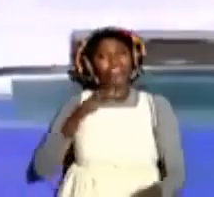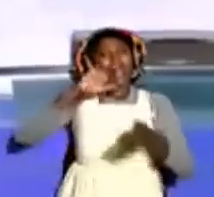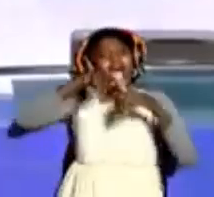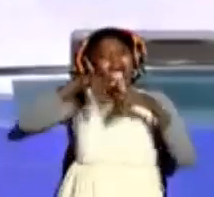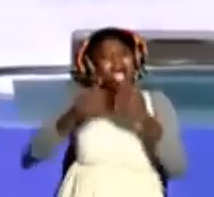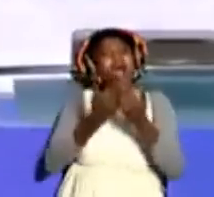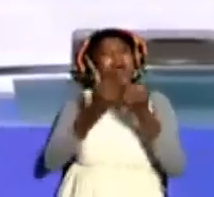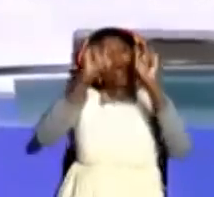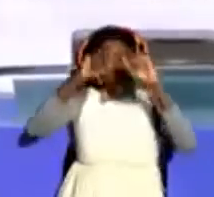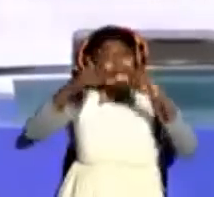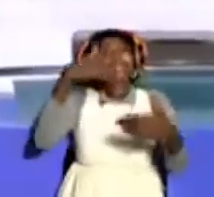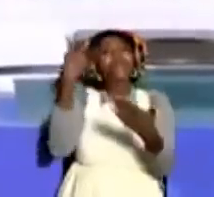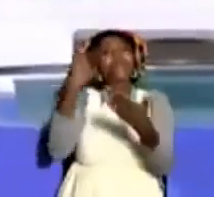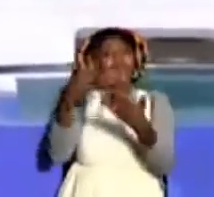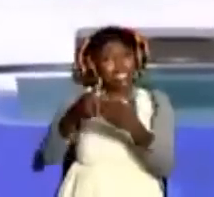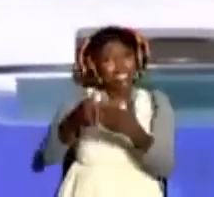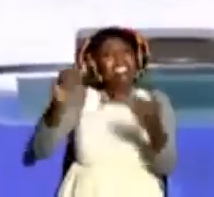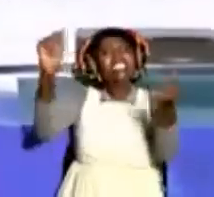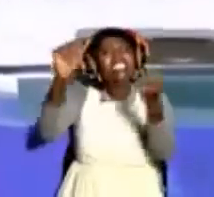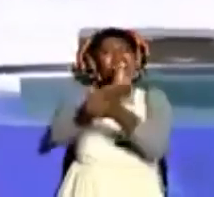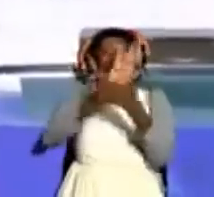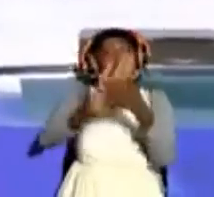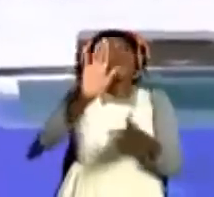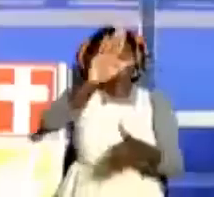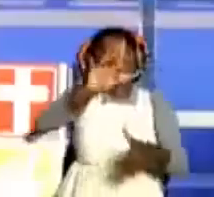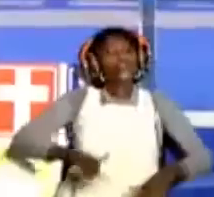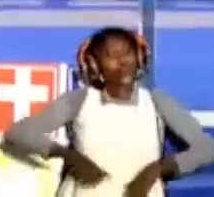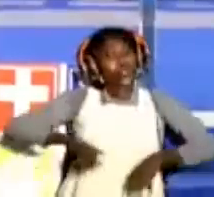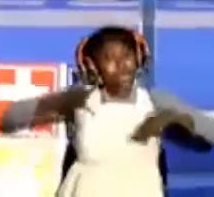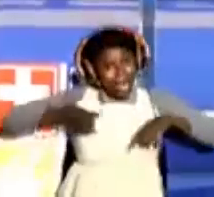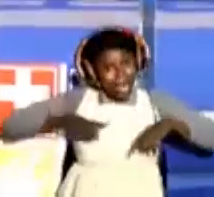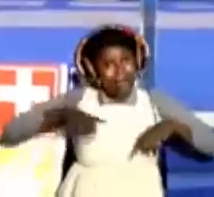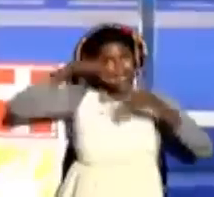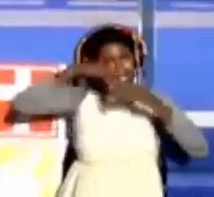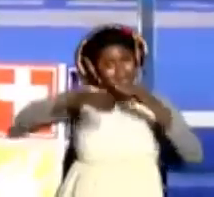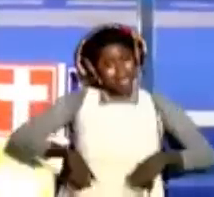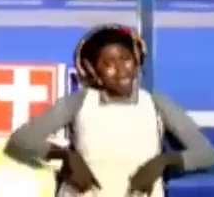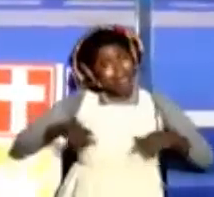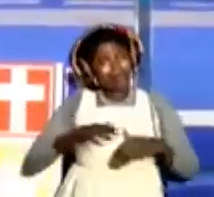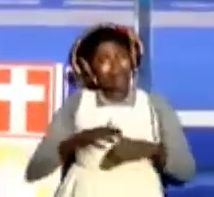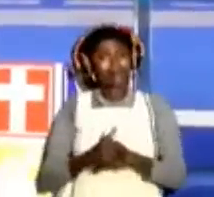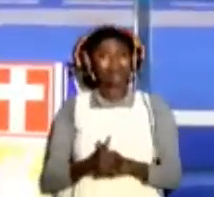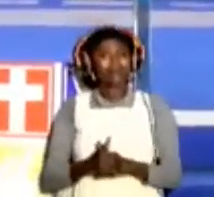how will money strangulate you when you are going far?